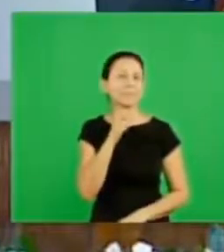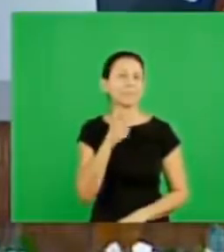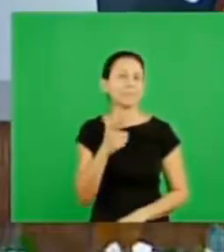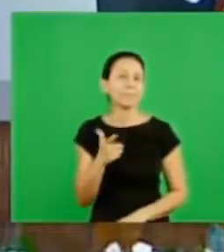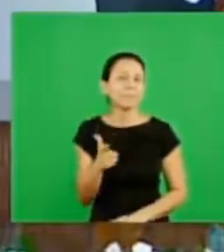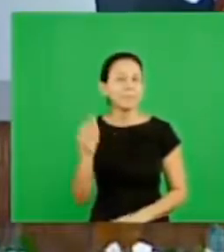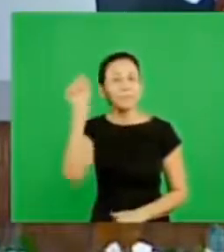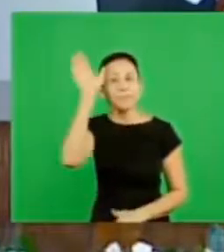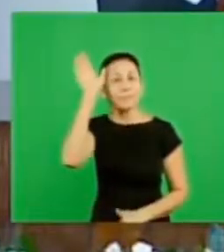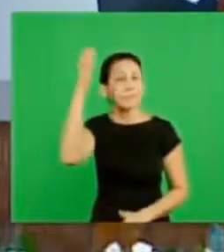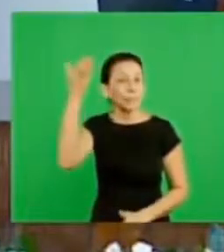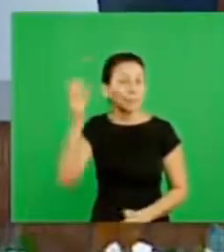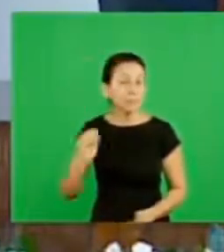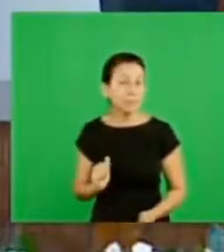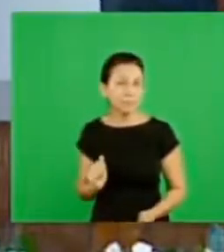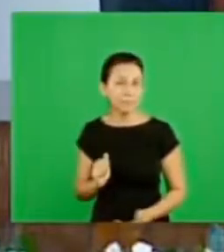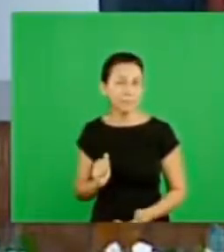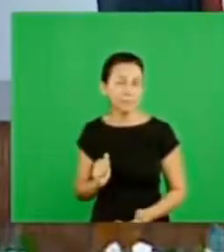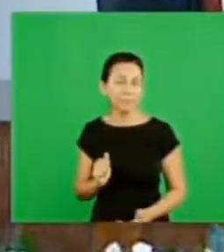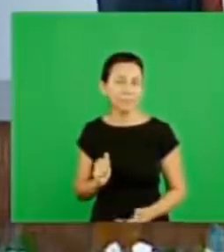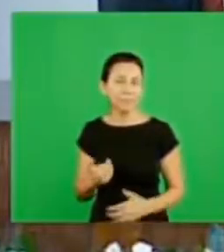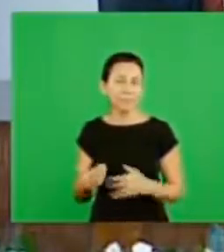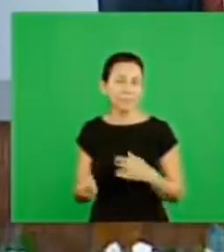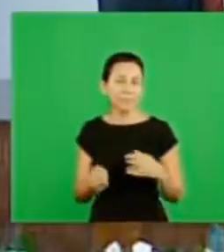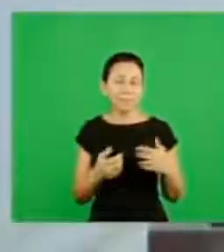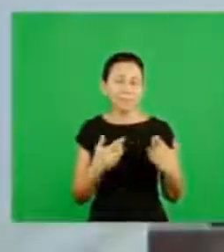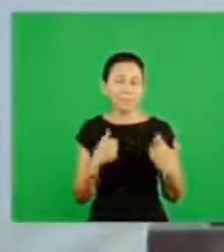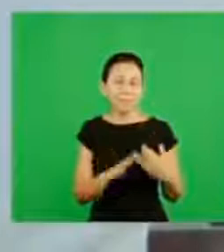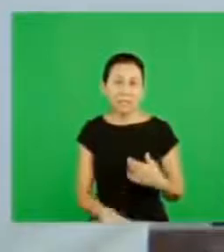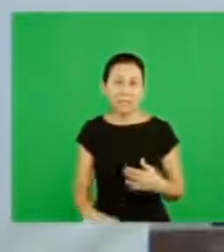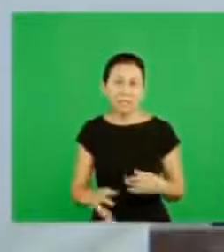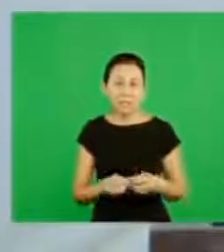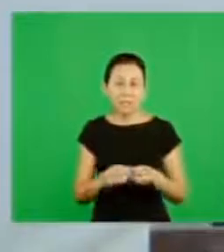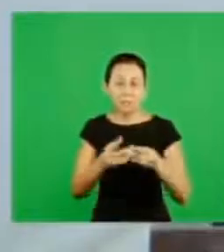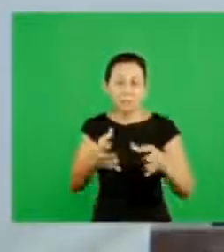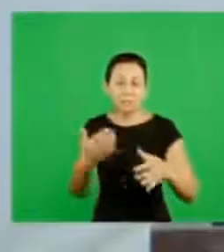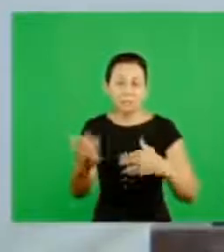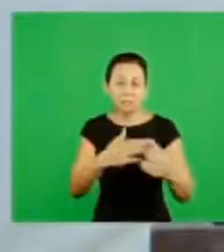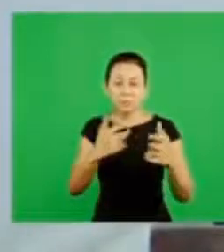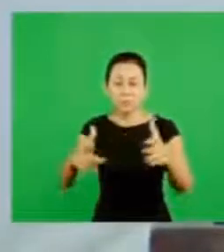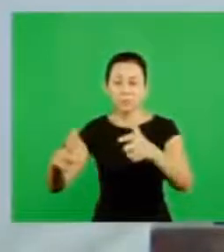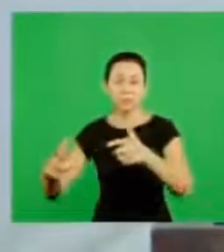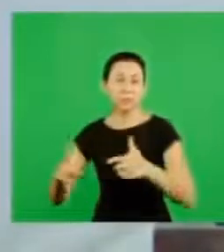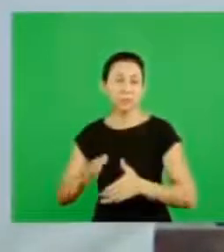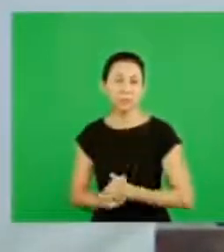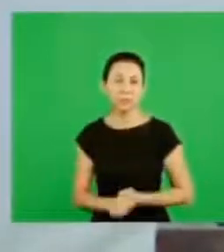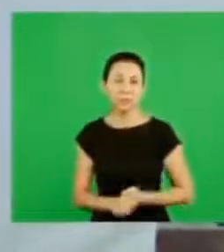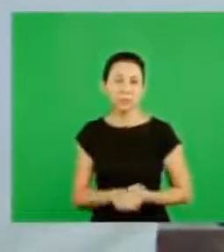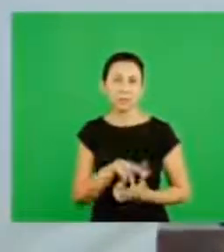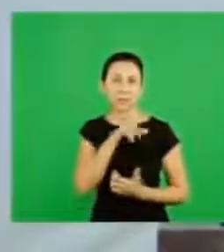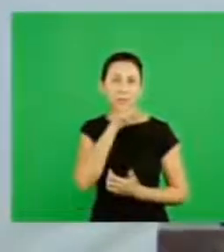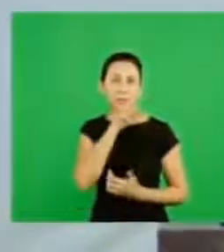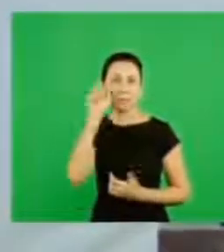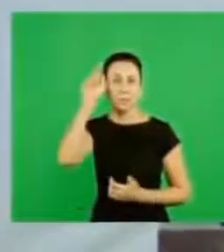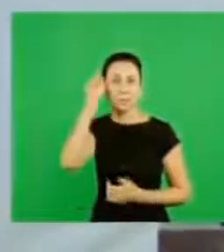there's no food ready. There's no food available. So the solution there is to put the child